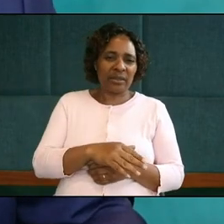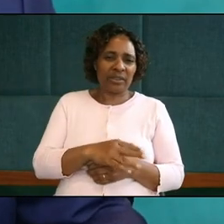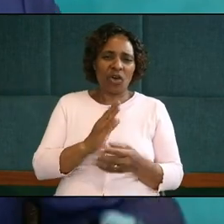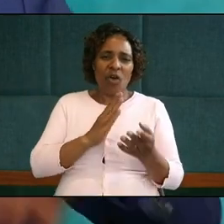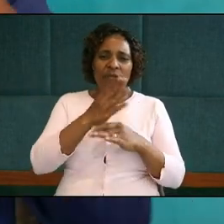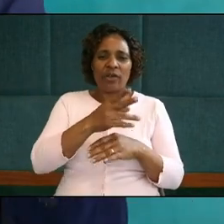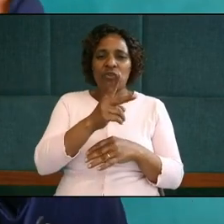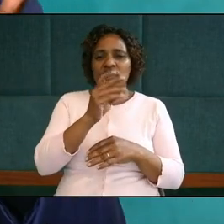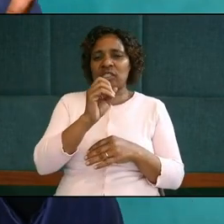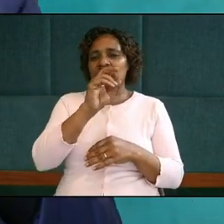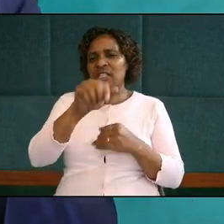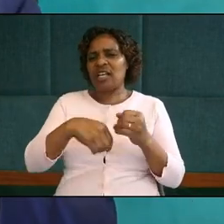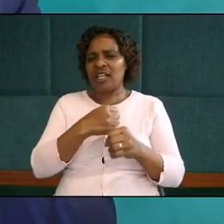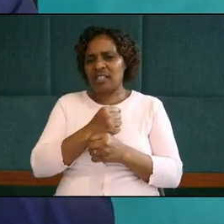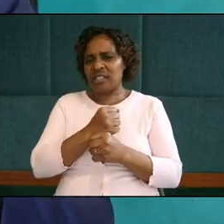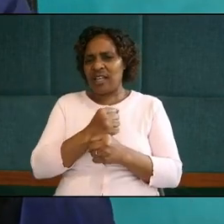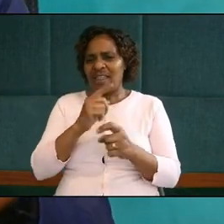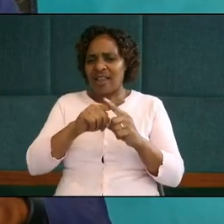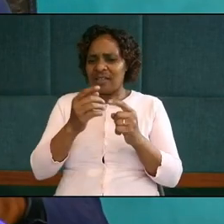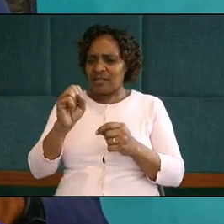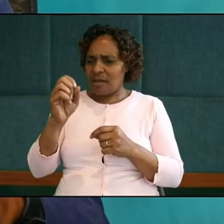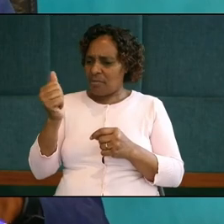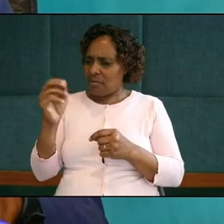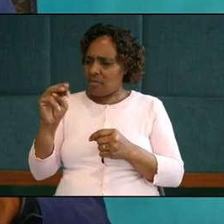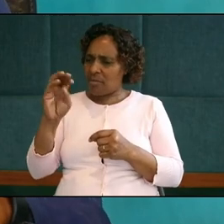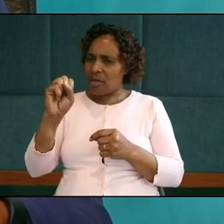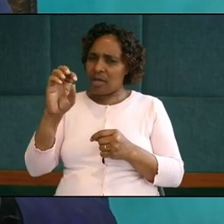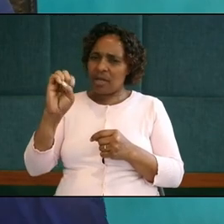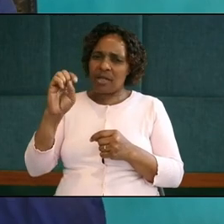20 years. And now Samuel comes up and he's saying,